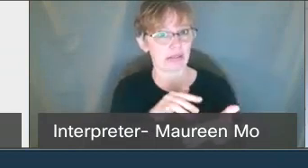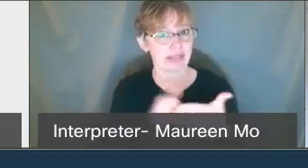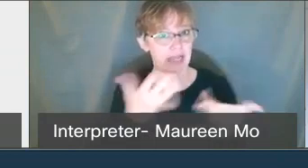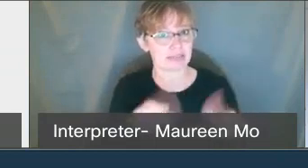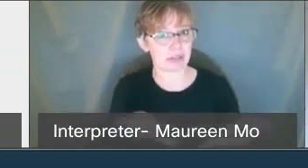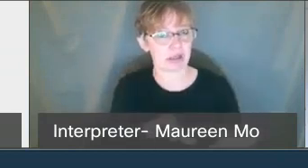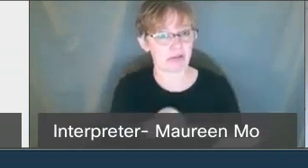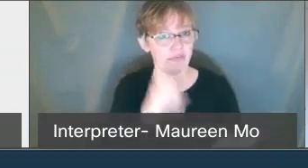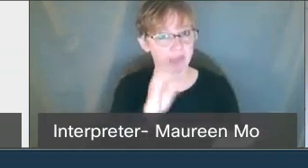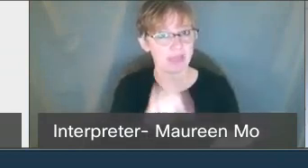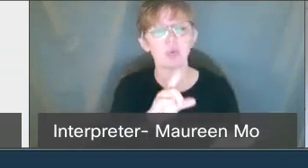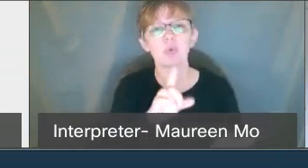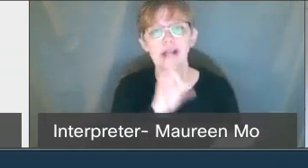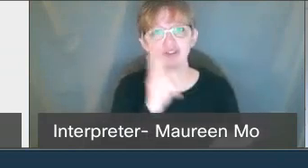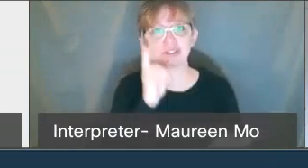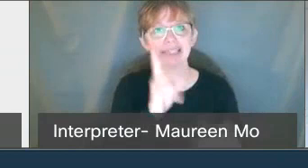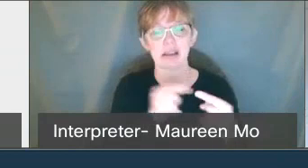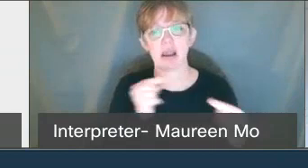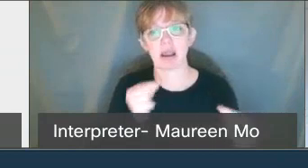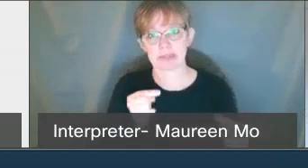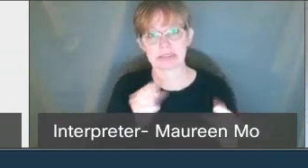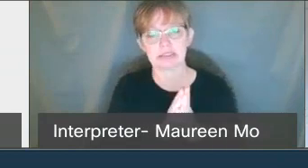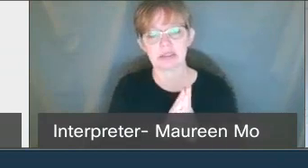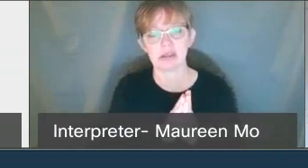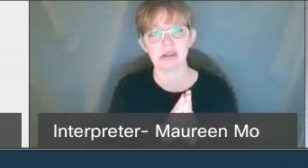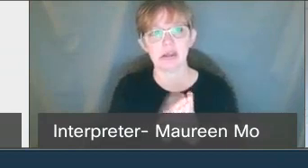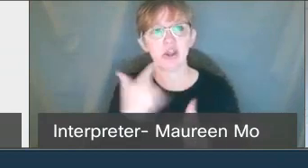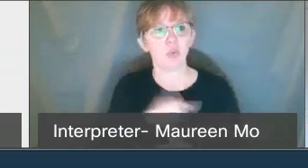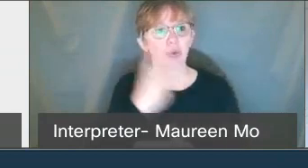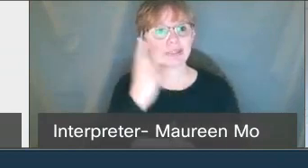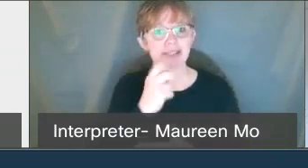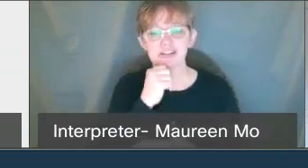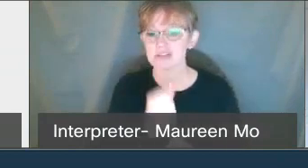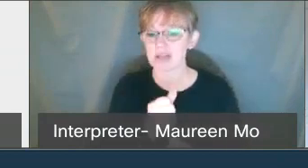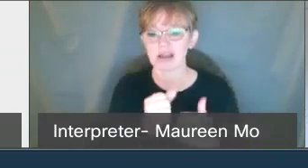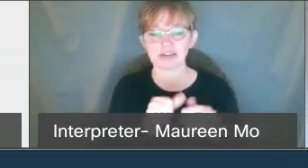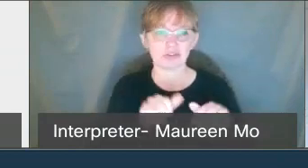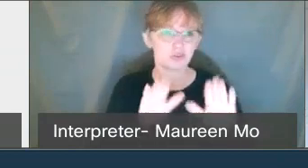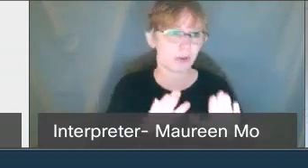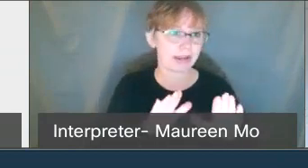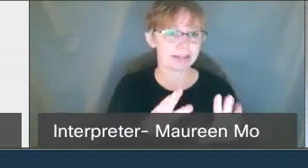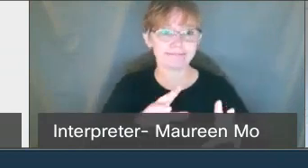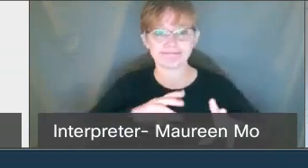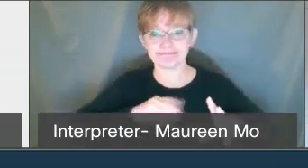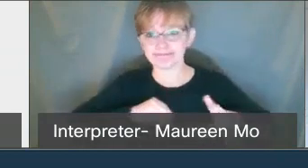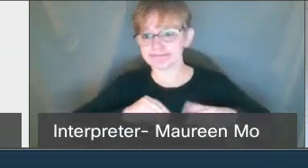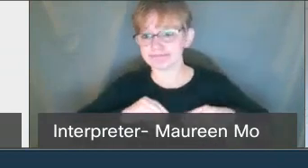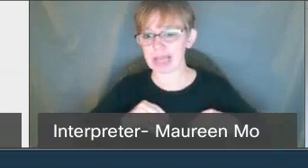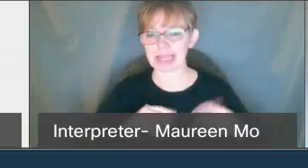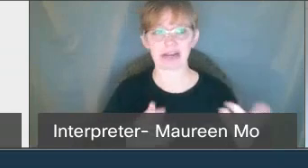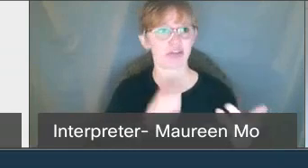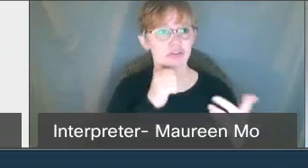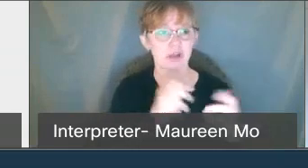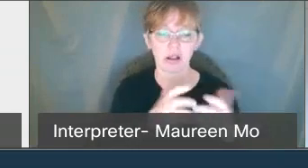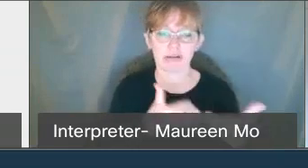actually see the opposite, that there's just not great buy-in, that there's not trust in the